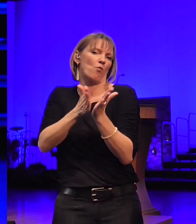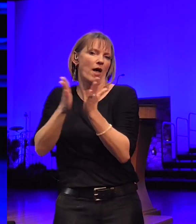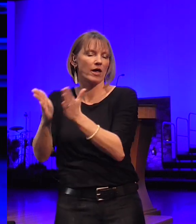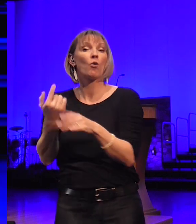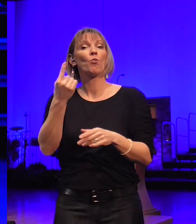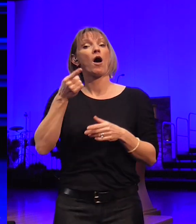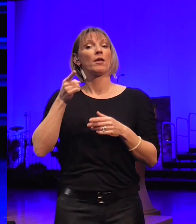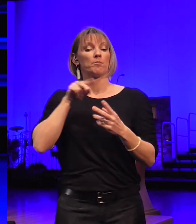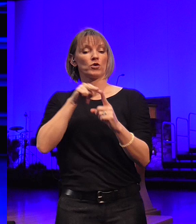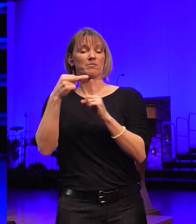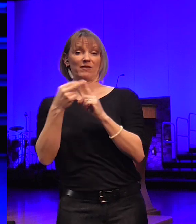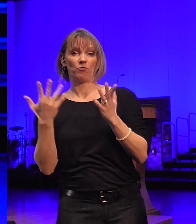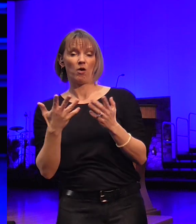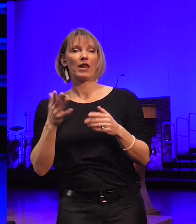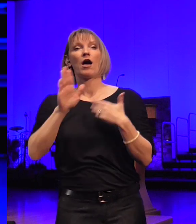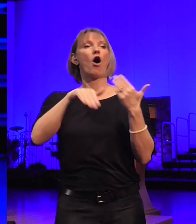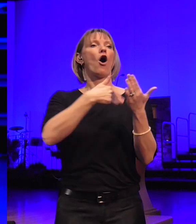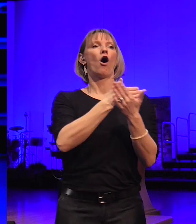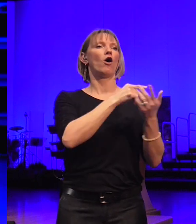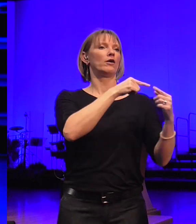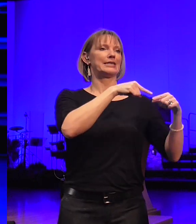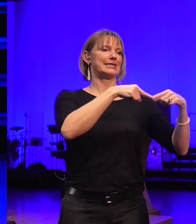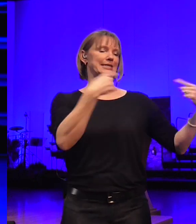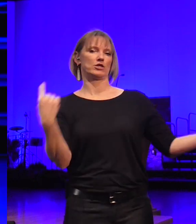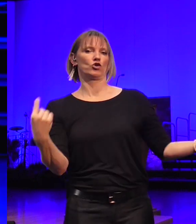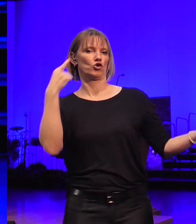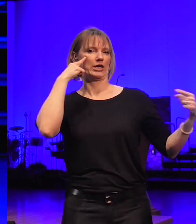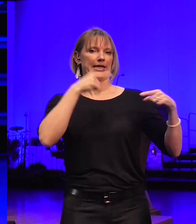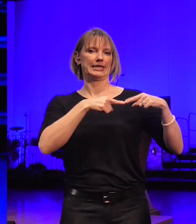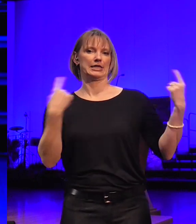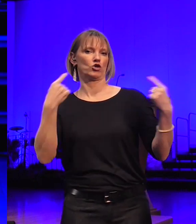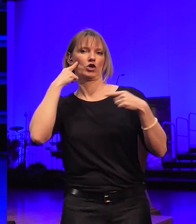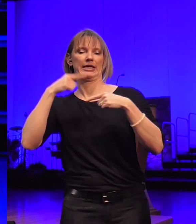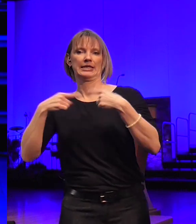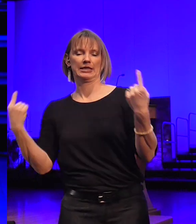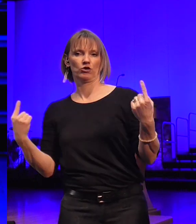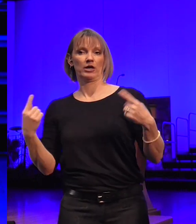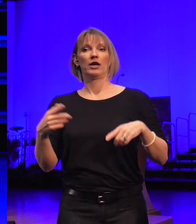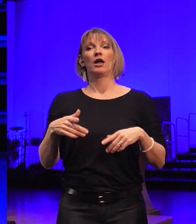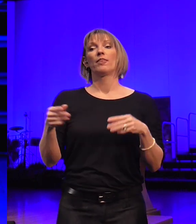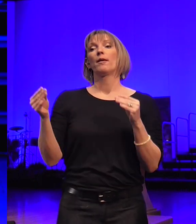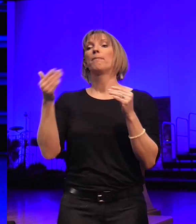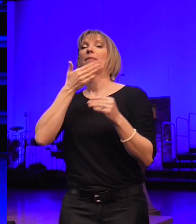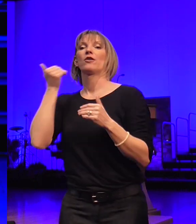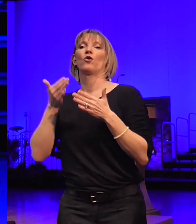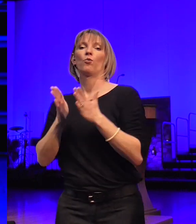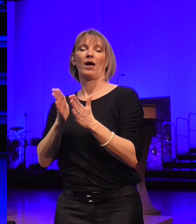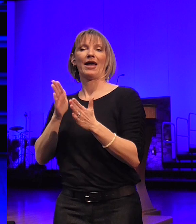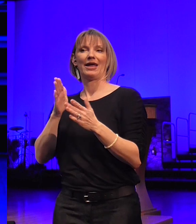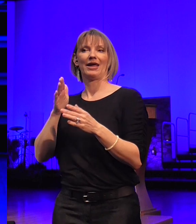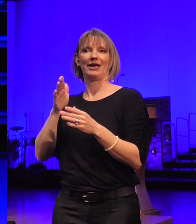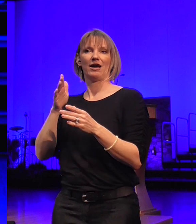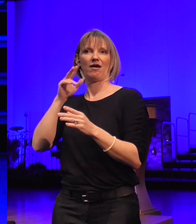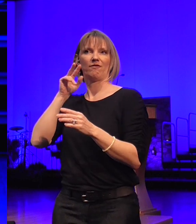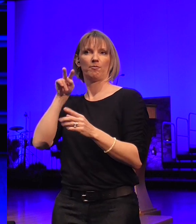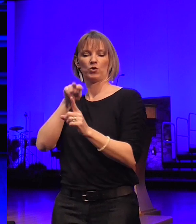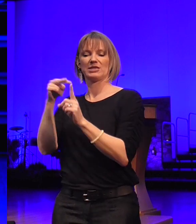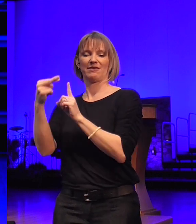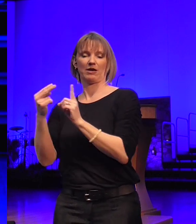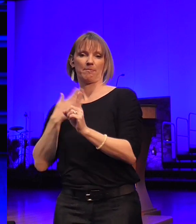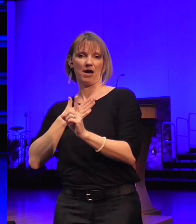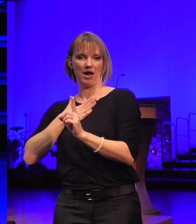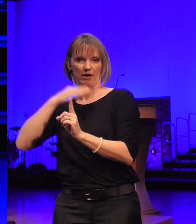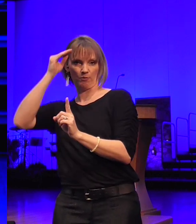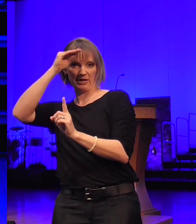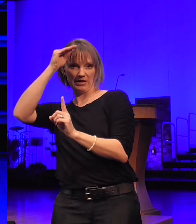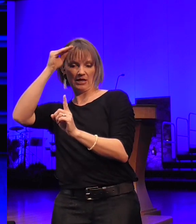of seeing it is that they all disagree with each other. The more valuable way of seeing it, in my opinion, is they give us